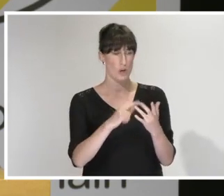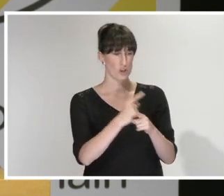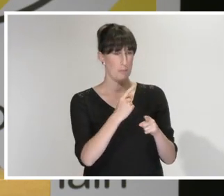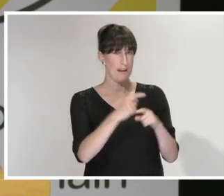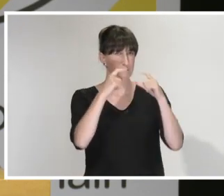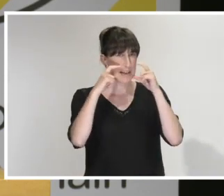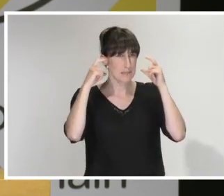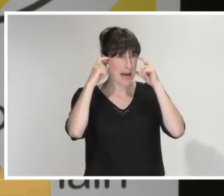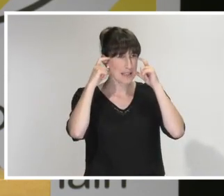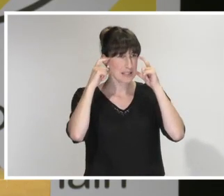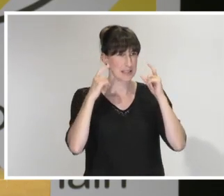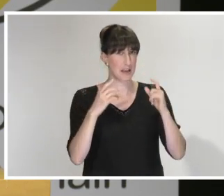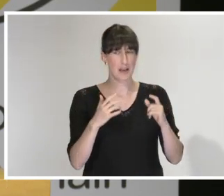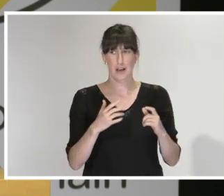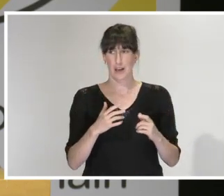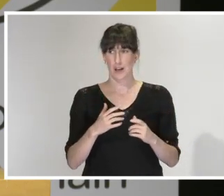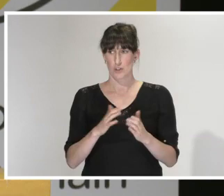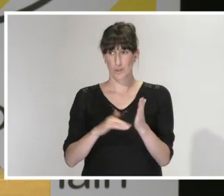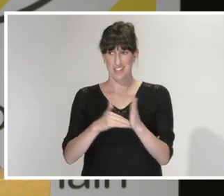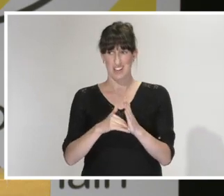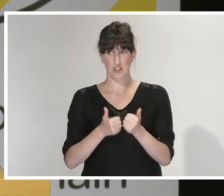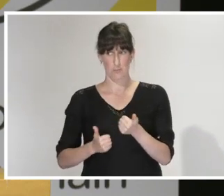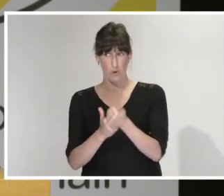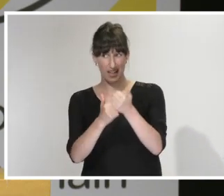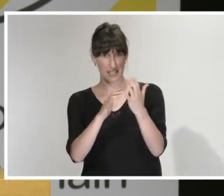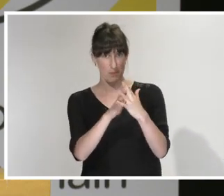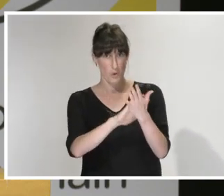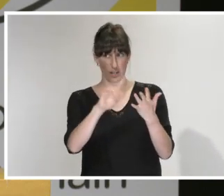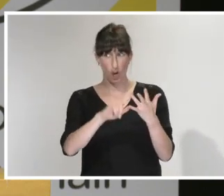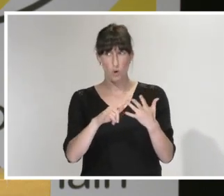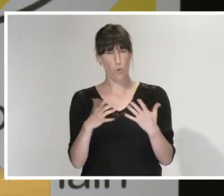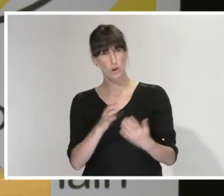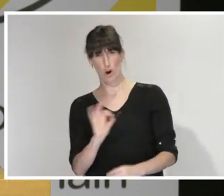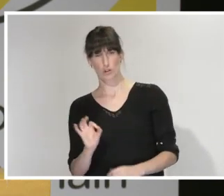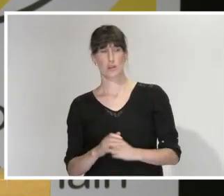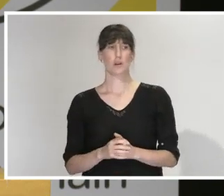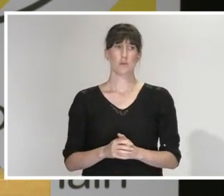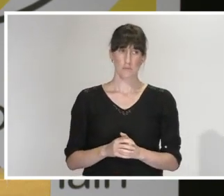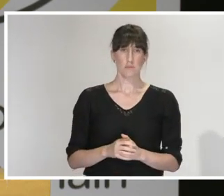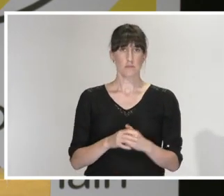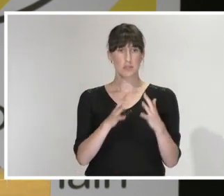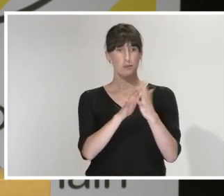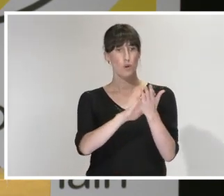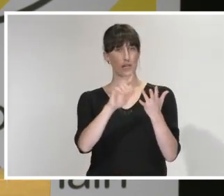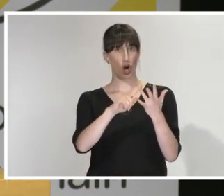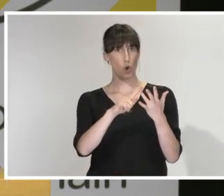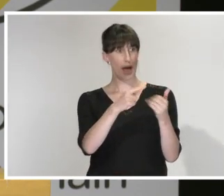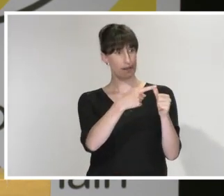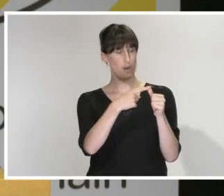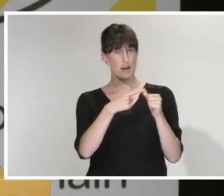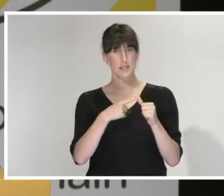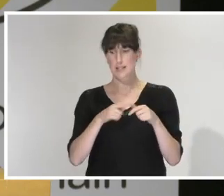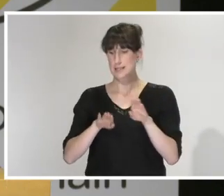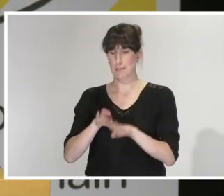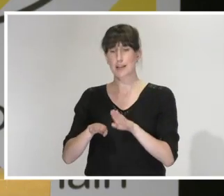think we've had consistent advice throughout, and what we've seen is that the WHO advice at the moment is consistent with the